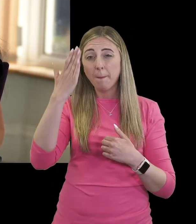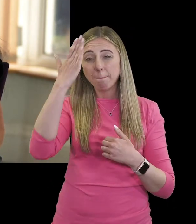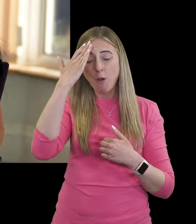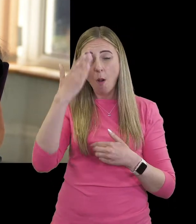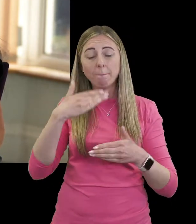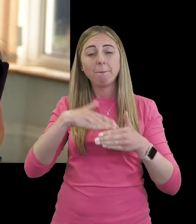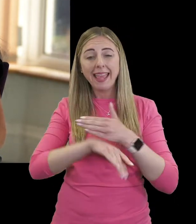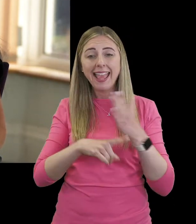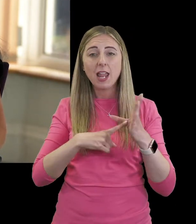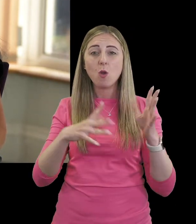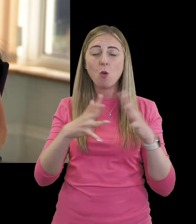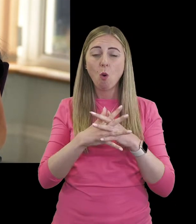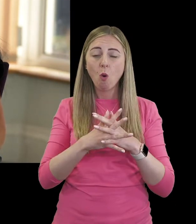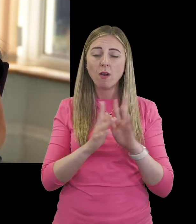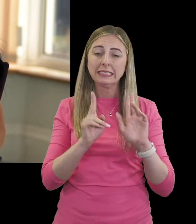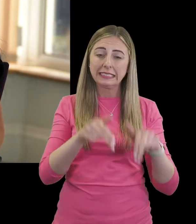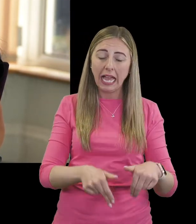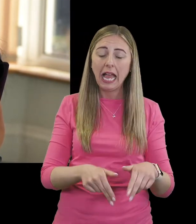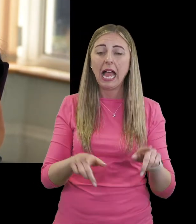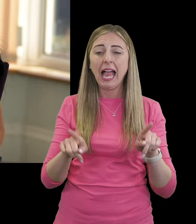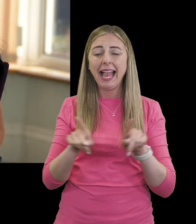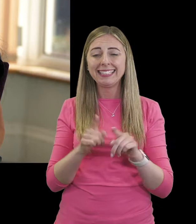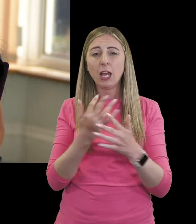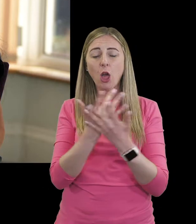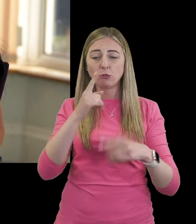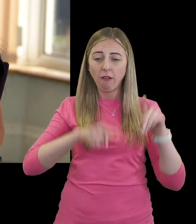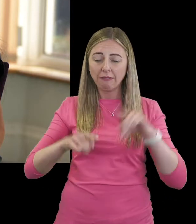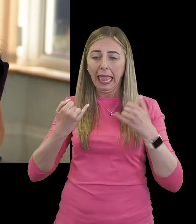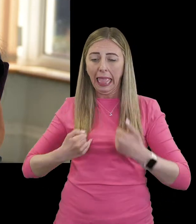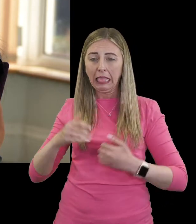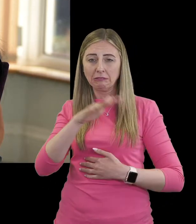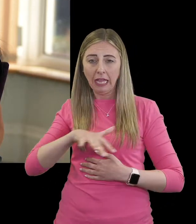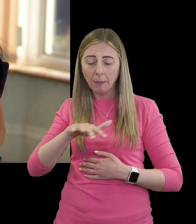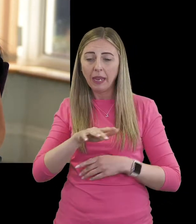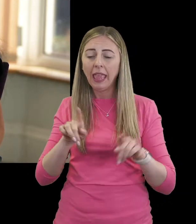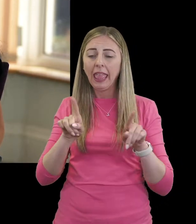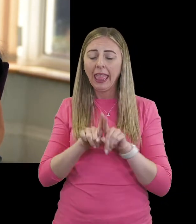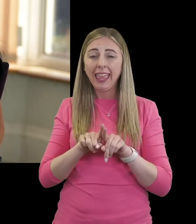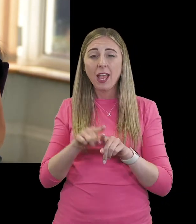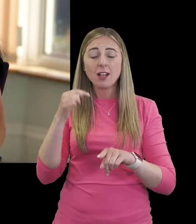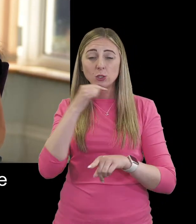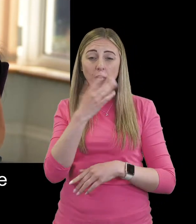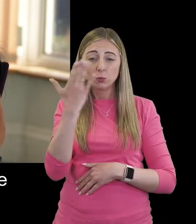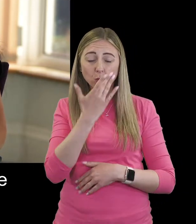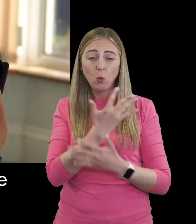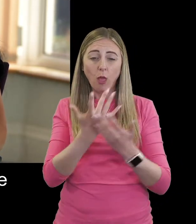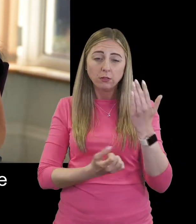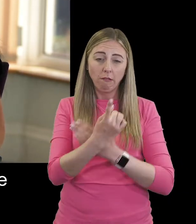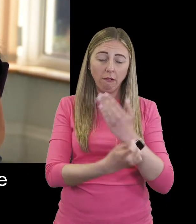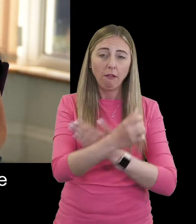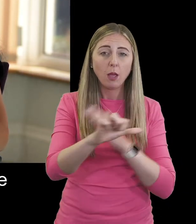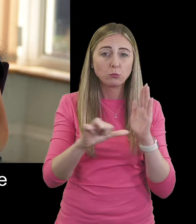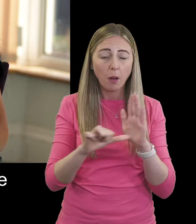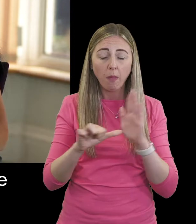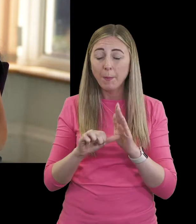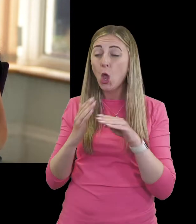of family illnesses. There was all sorts of stuff for my son's school and work, CQC, lots of other